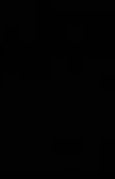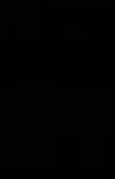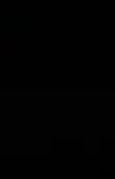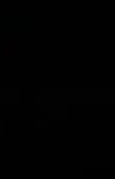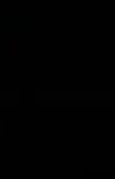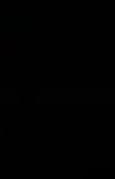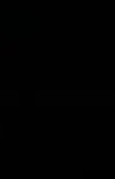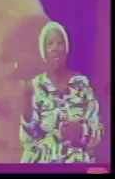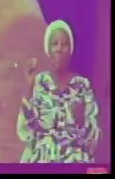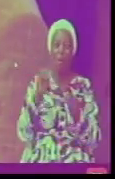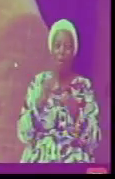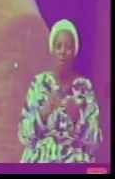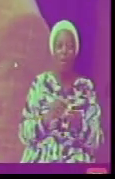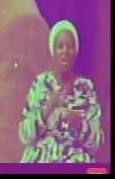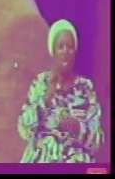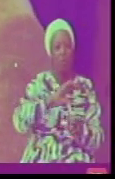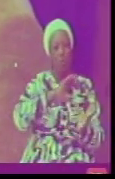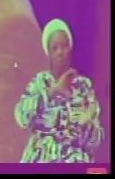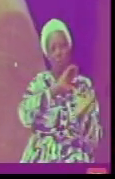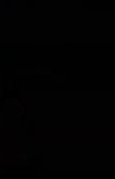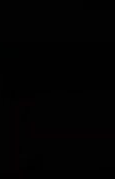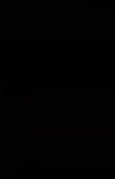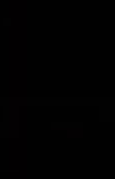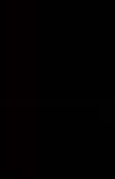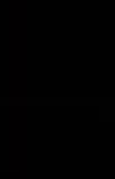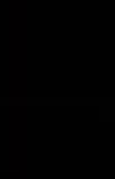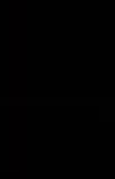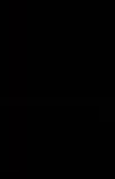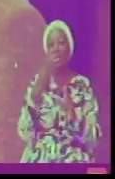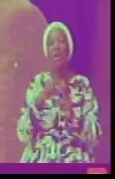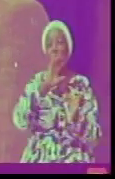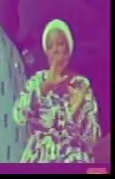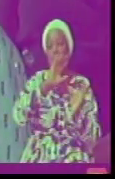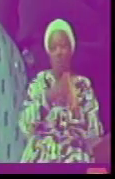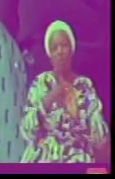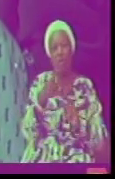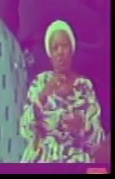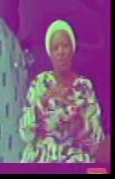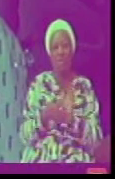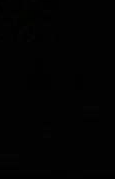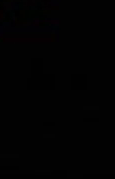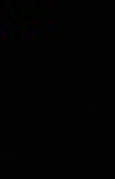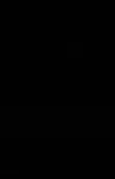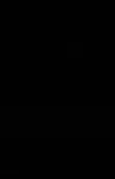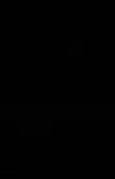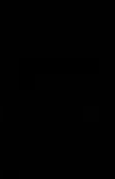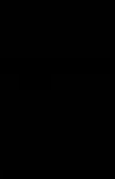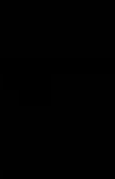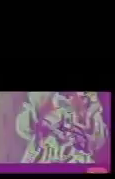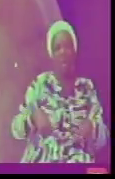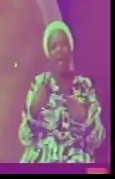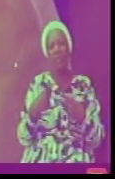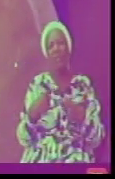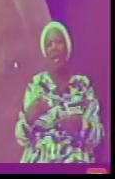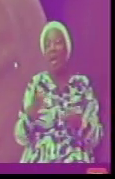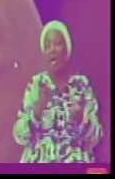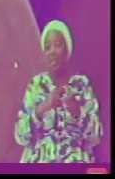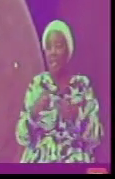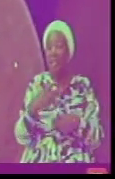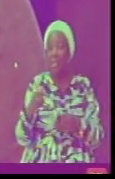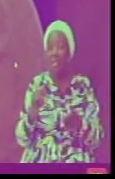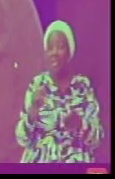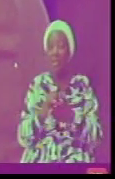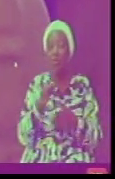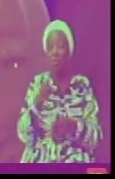I'm not what I used to be anymore. He'll convert you. I said he'll convert you.